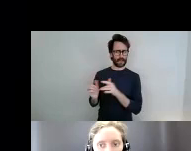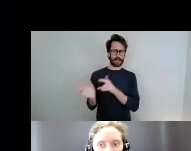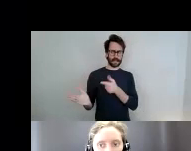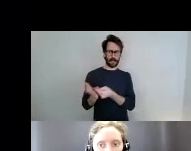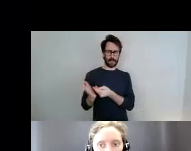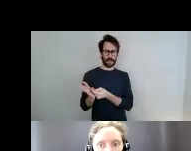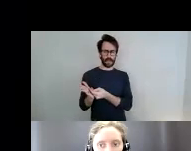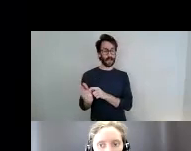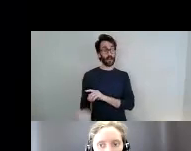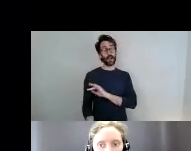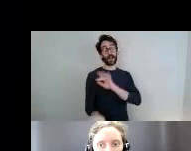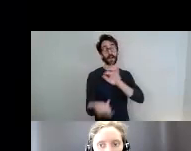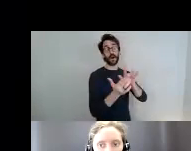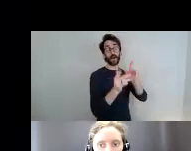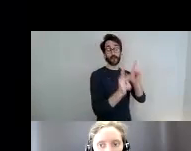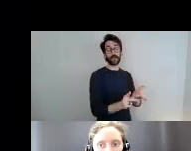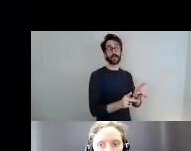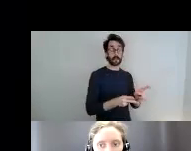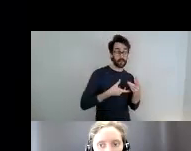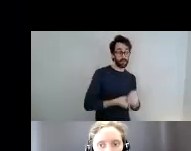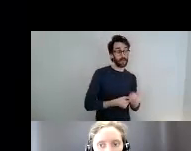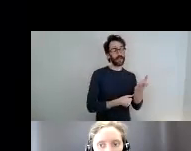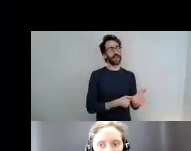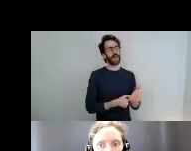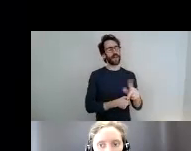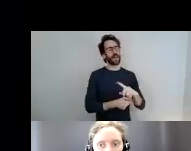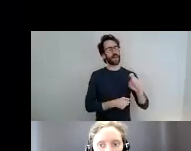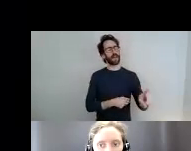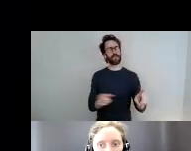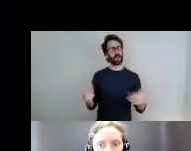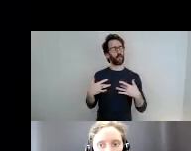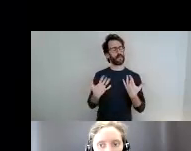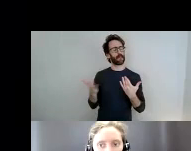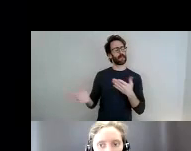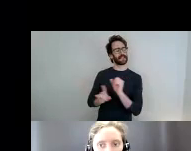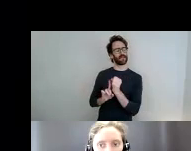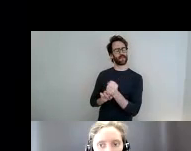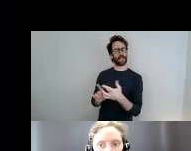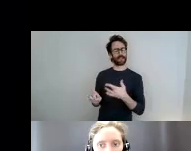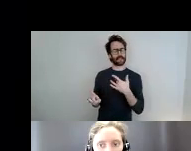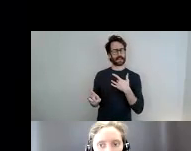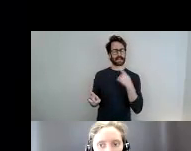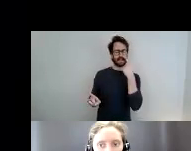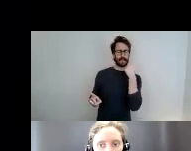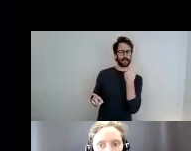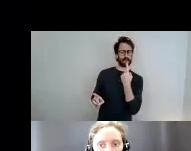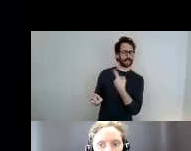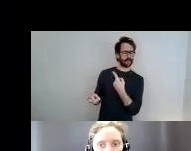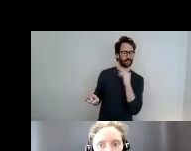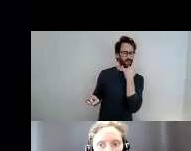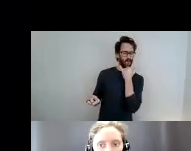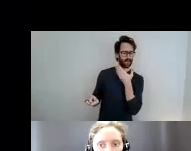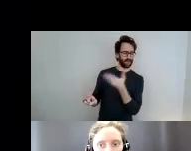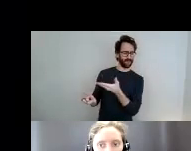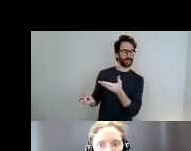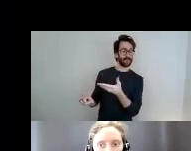this trusted contact person for more information to find out what's going on, because they suspect that something's wrong. Okay, so